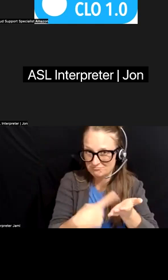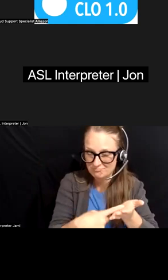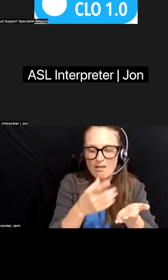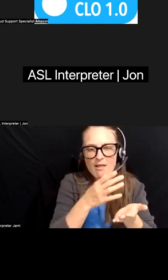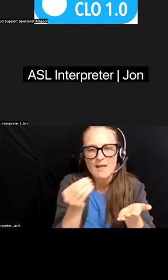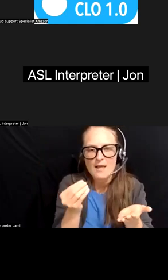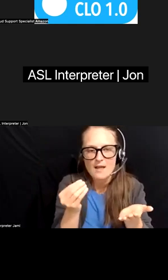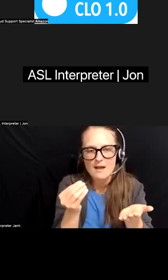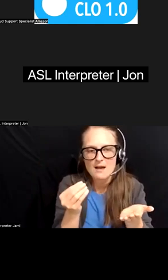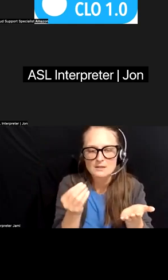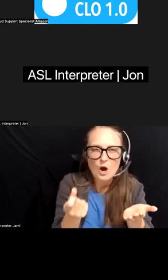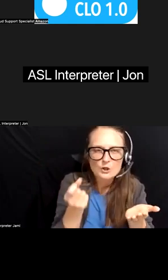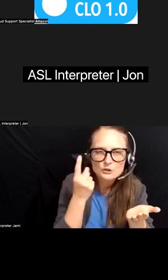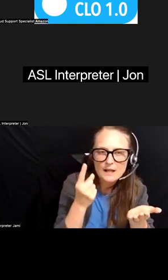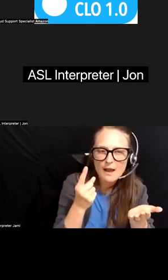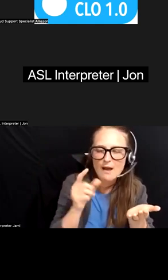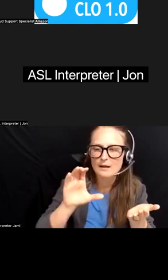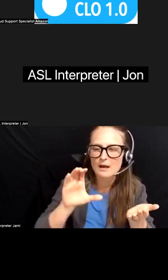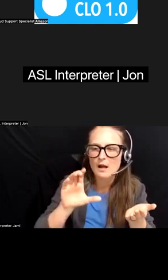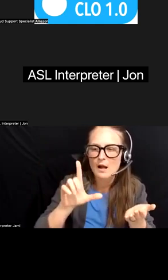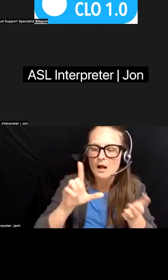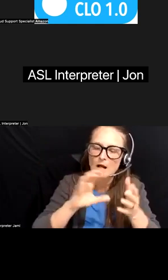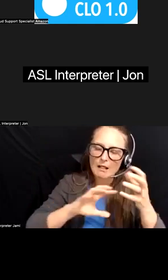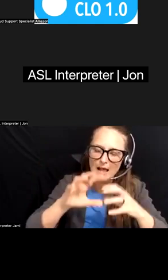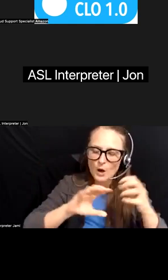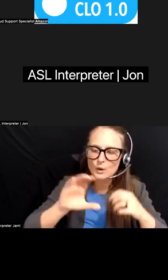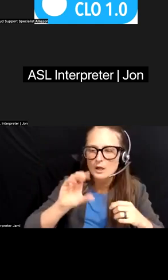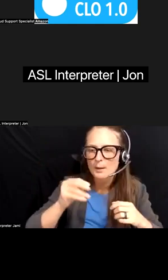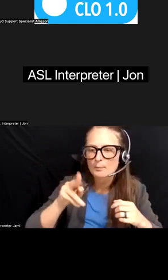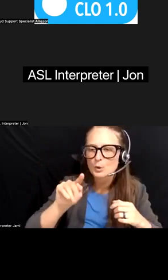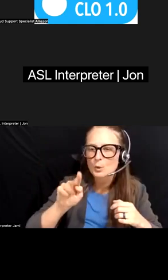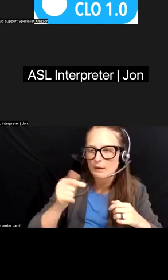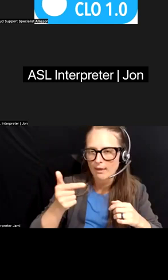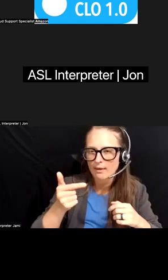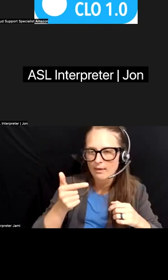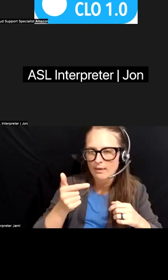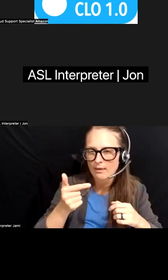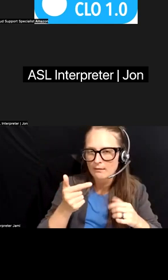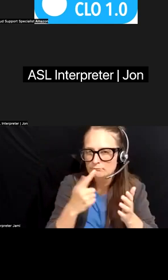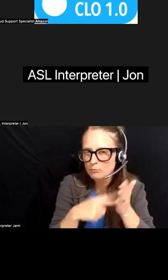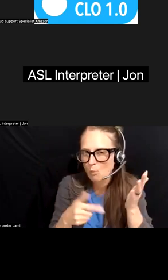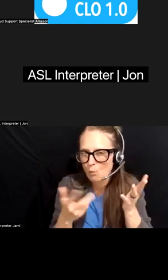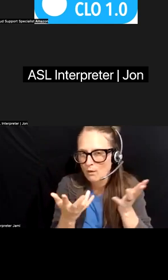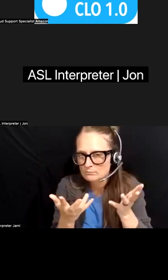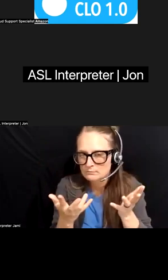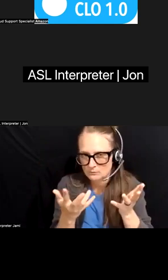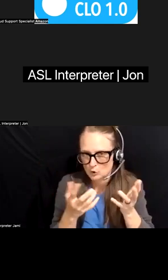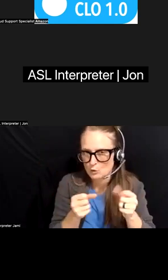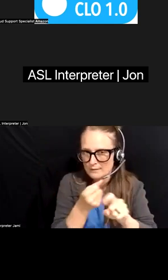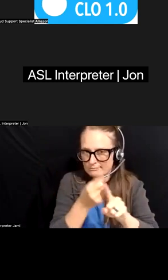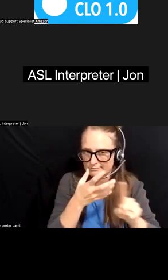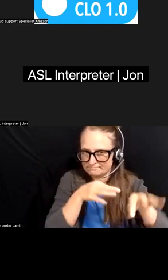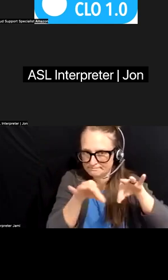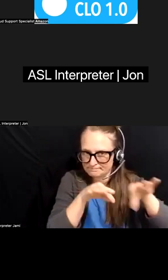then understand what cloud computing is, so you can provide a good explanation in the knowledge